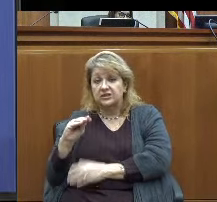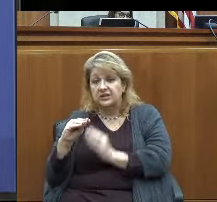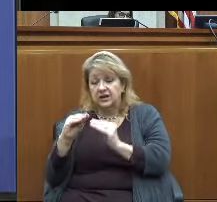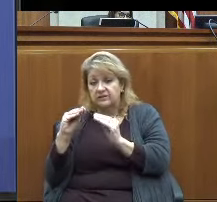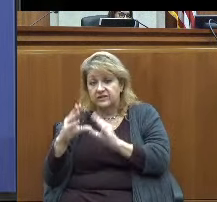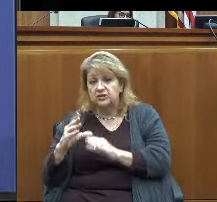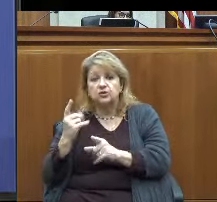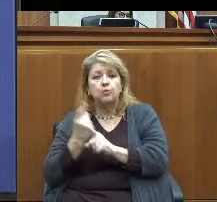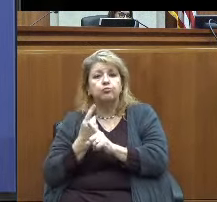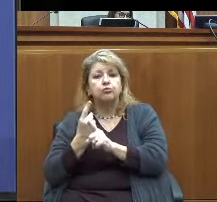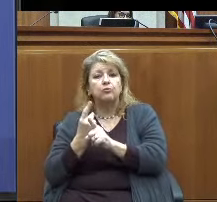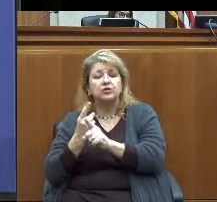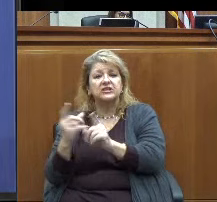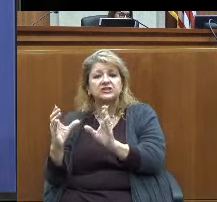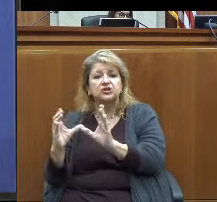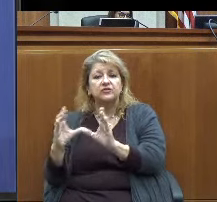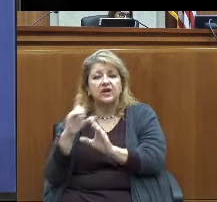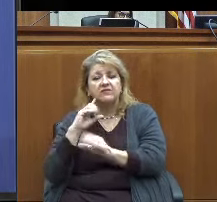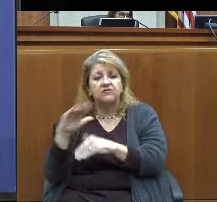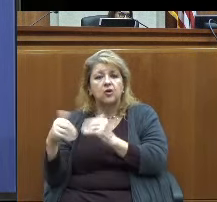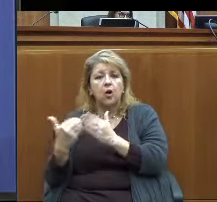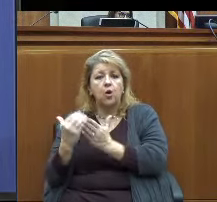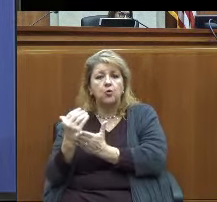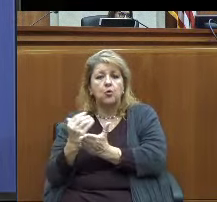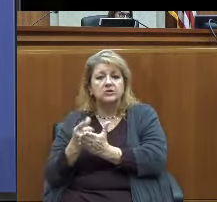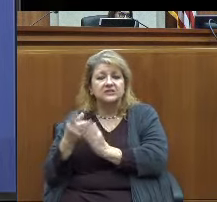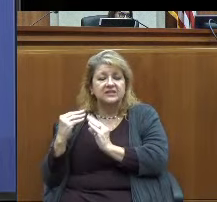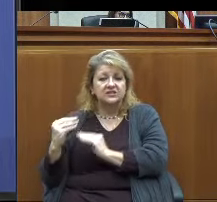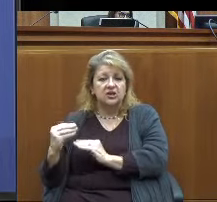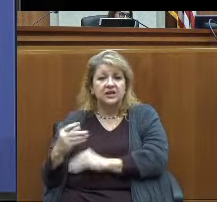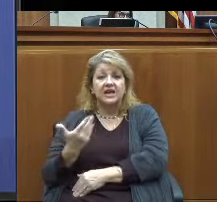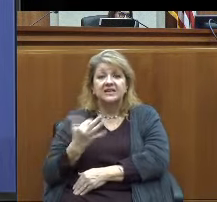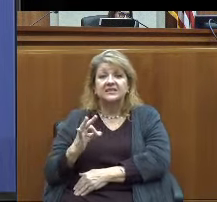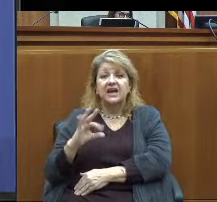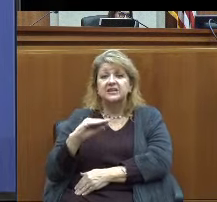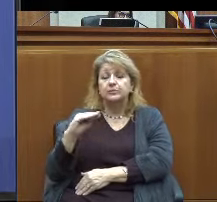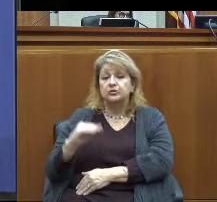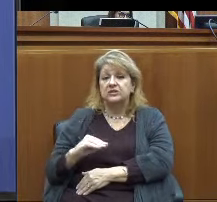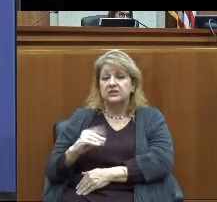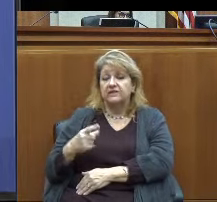were appropriately certified for all courses they taught. 19% of